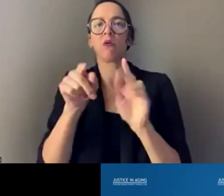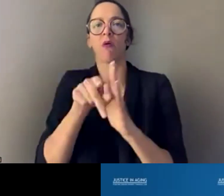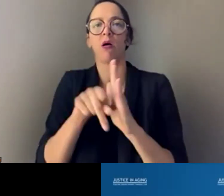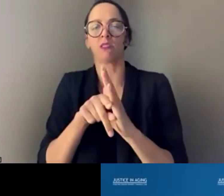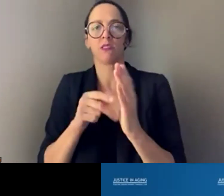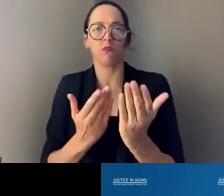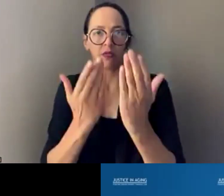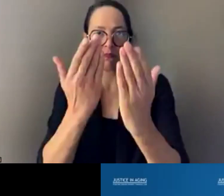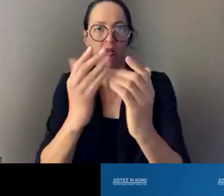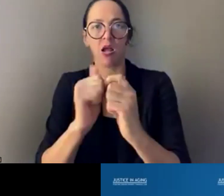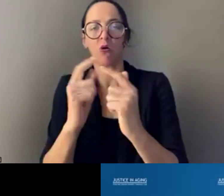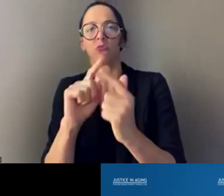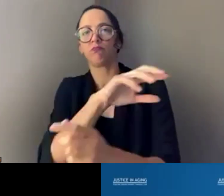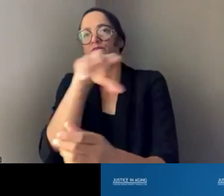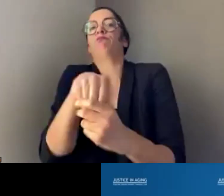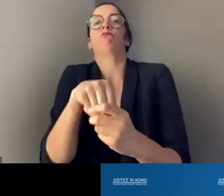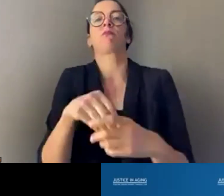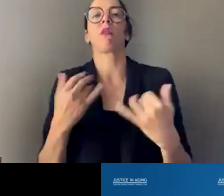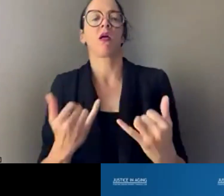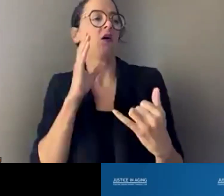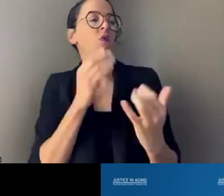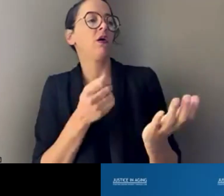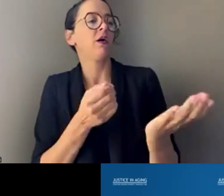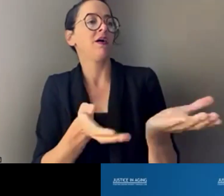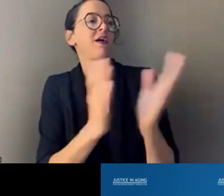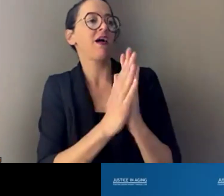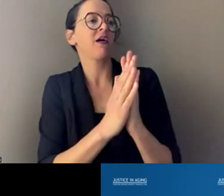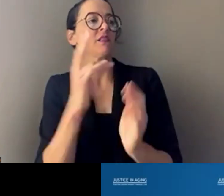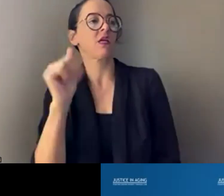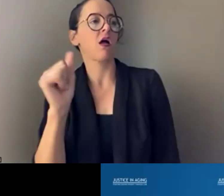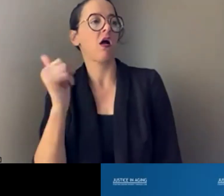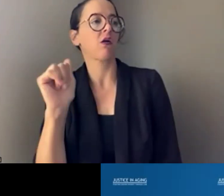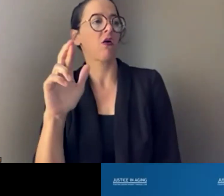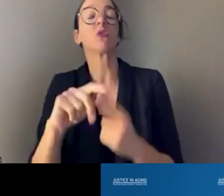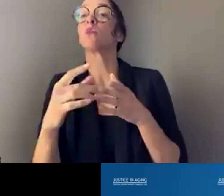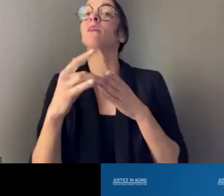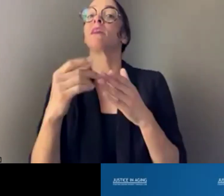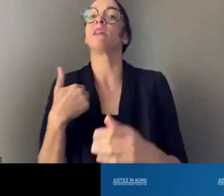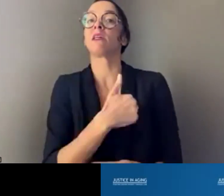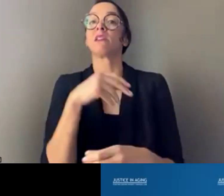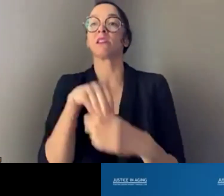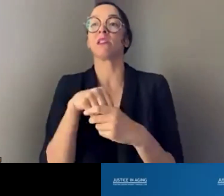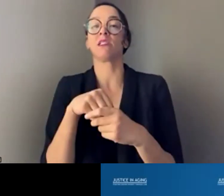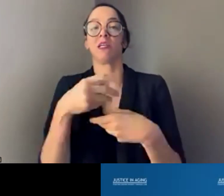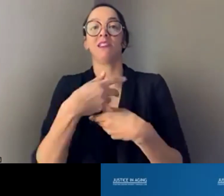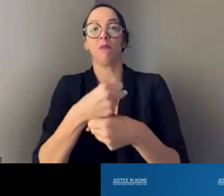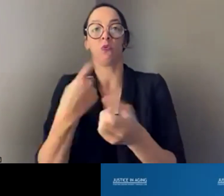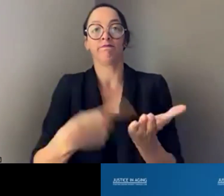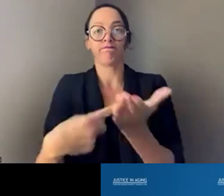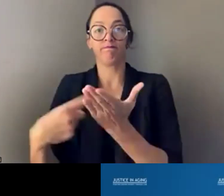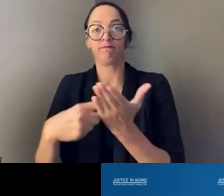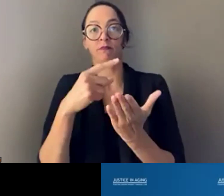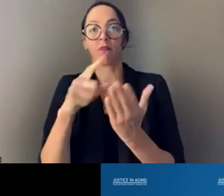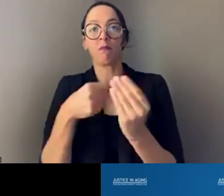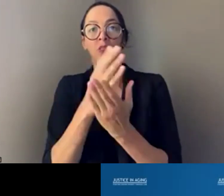back in here to lead us in a summary discussion about hopefully having some consensus on the top